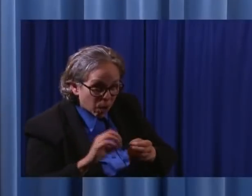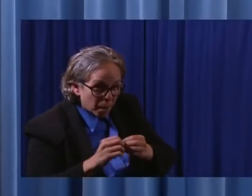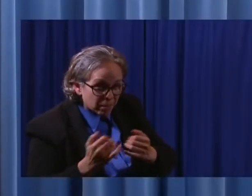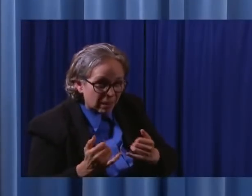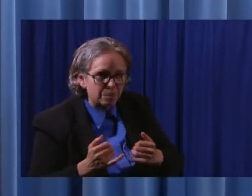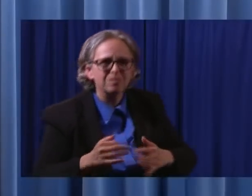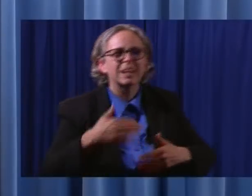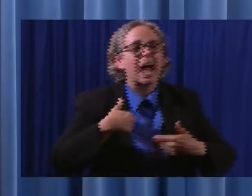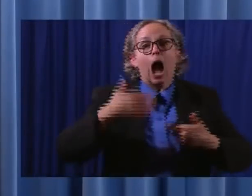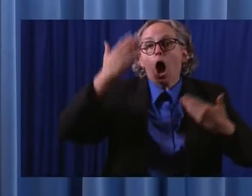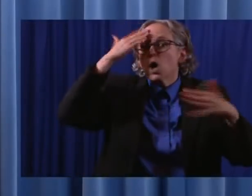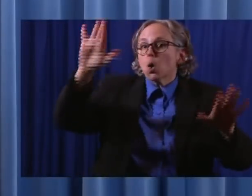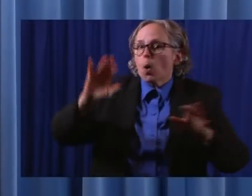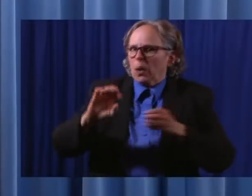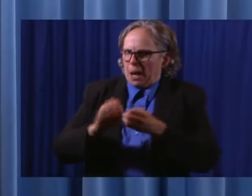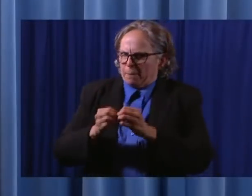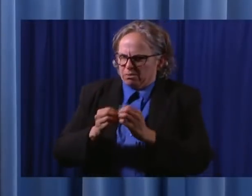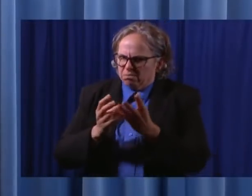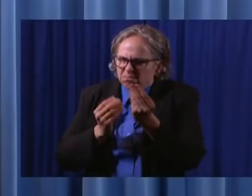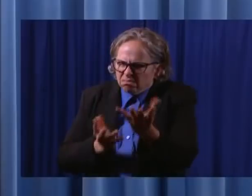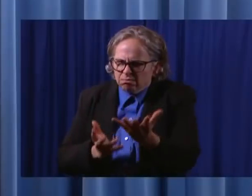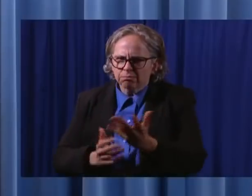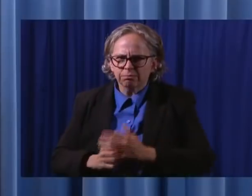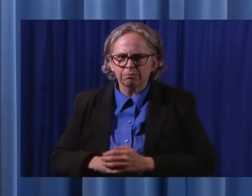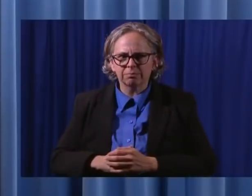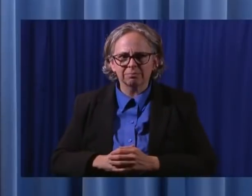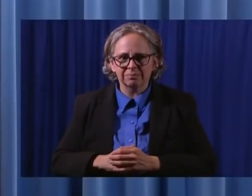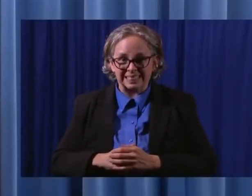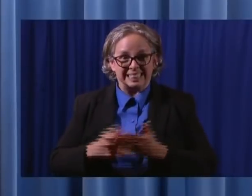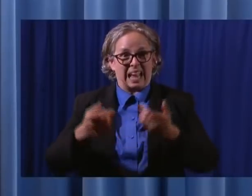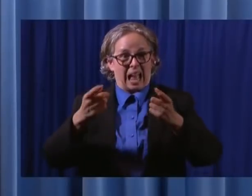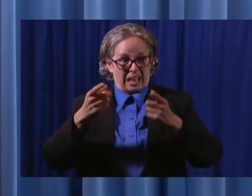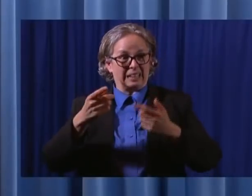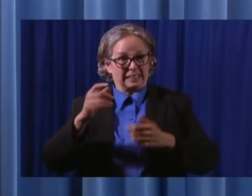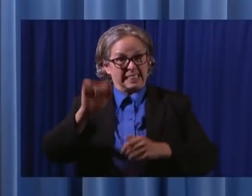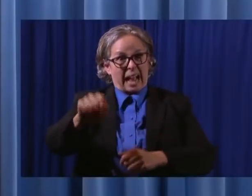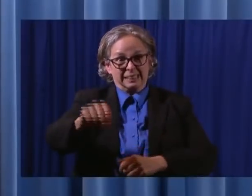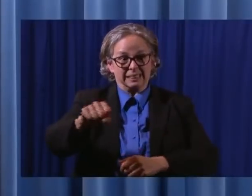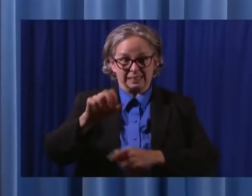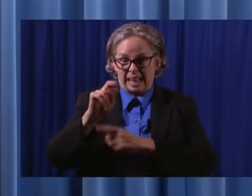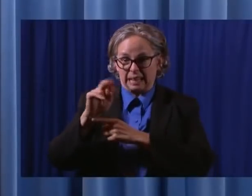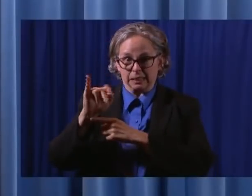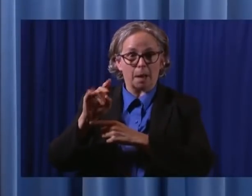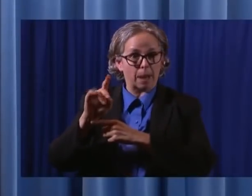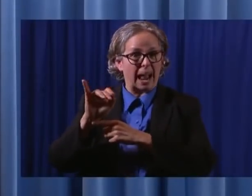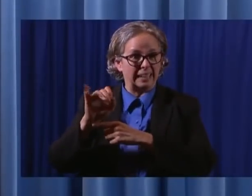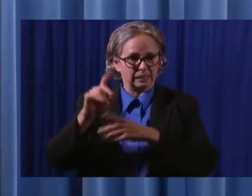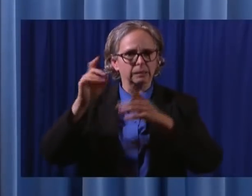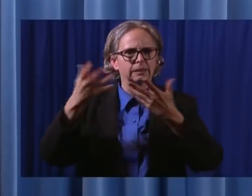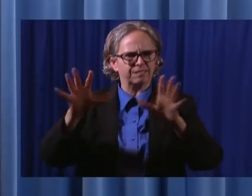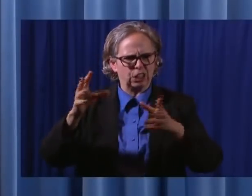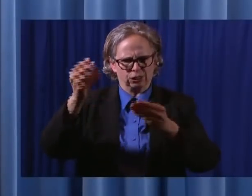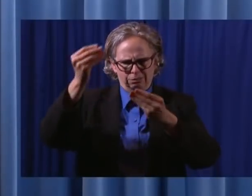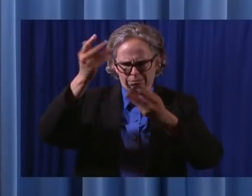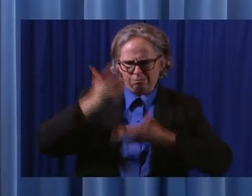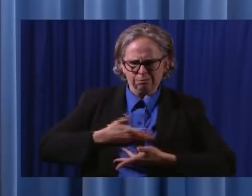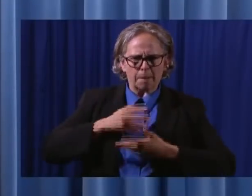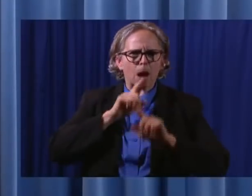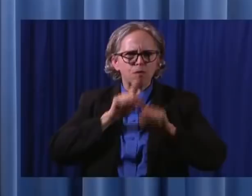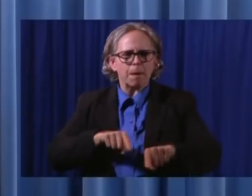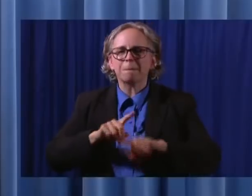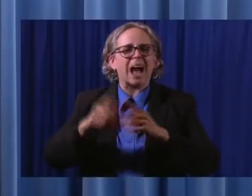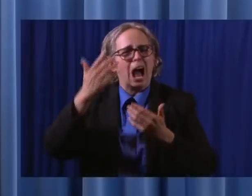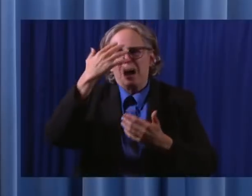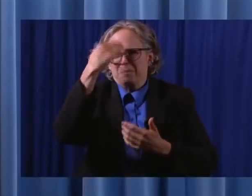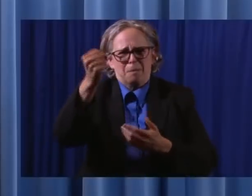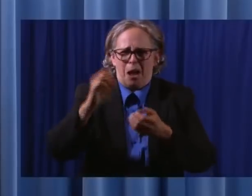Numbers. I mean, it does appear on my report, and so I can't remember what the numbers are. It's a much smaller number,